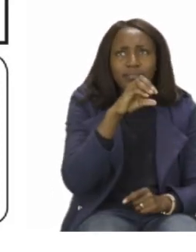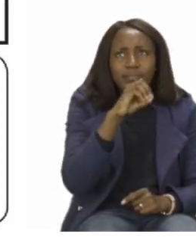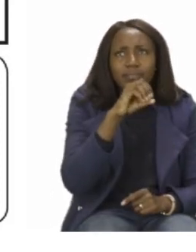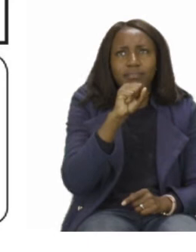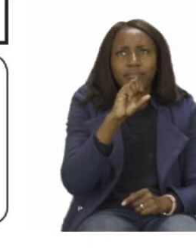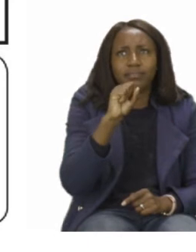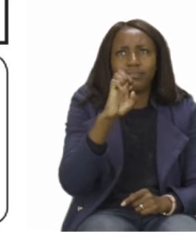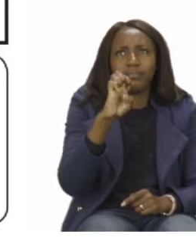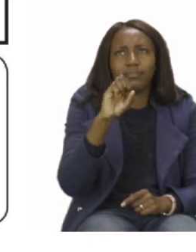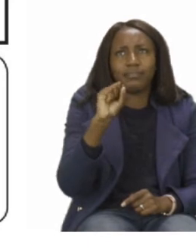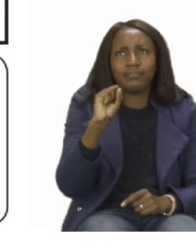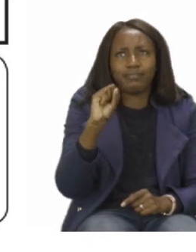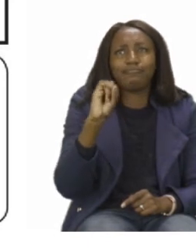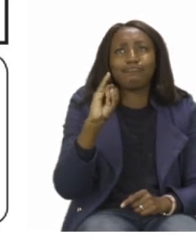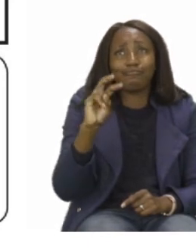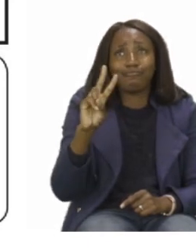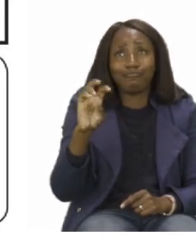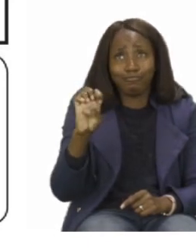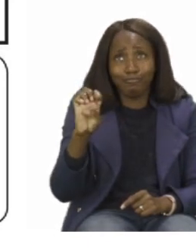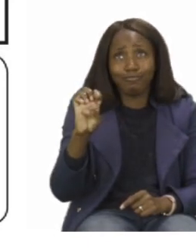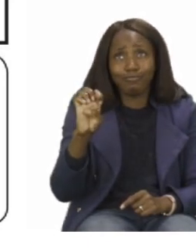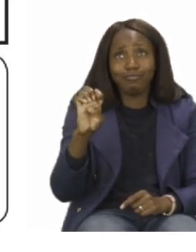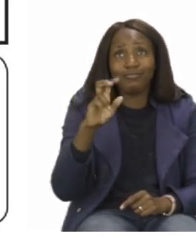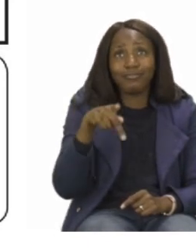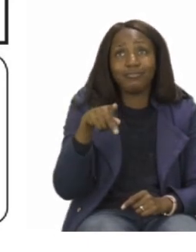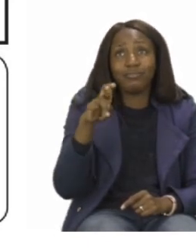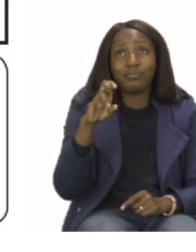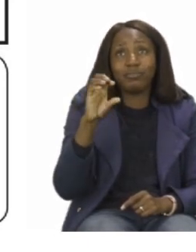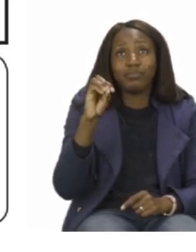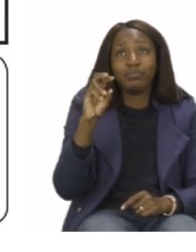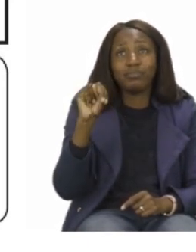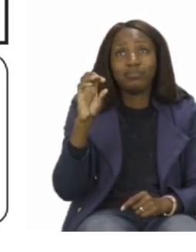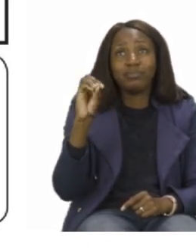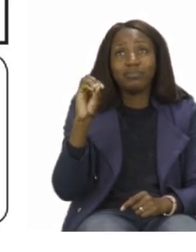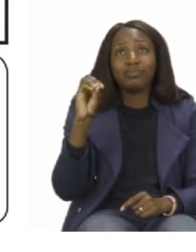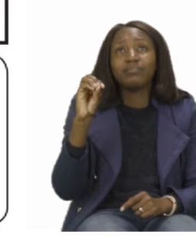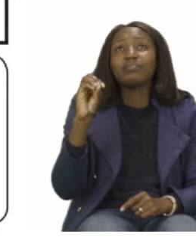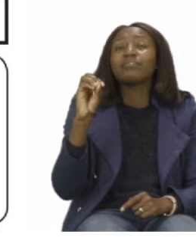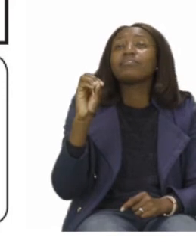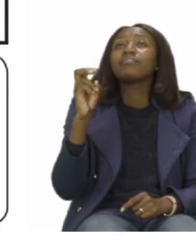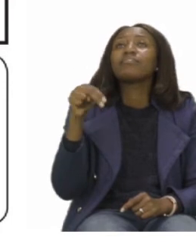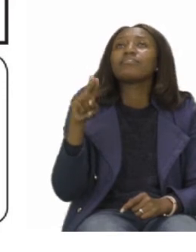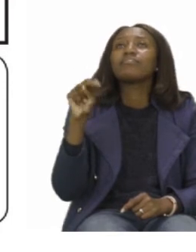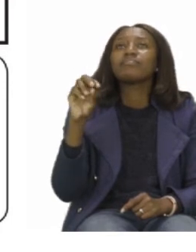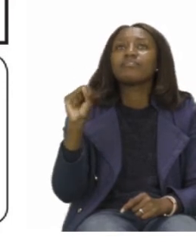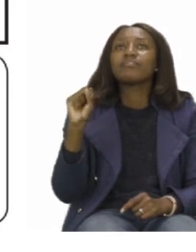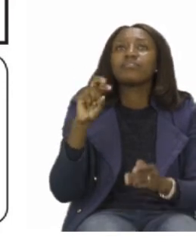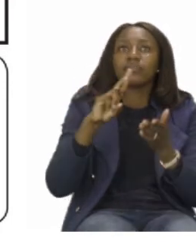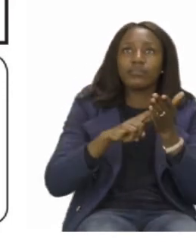alone and it replaces the noun. Let's look at the example. These